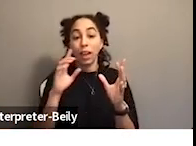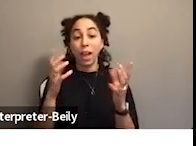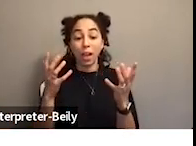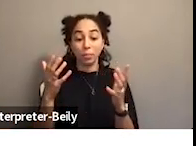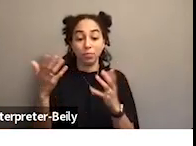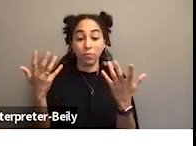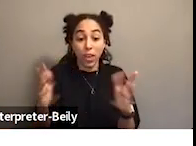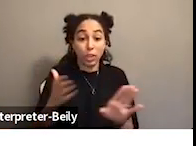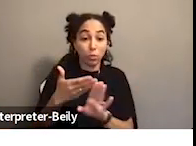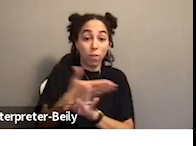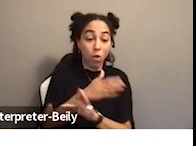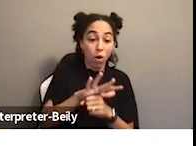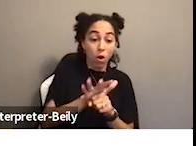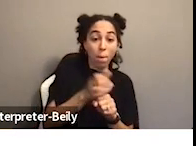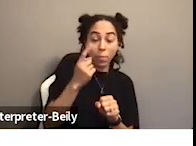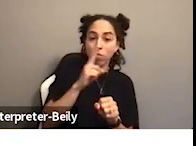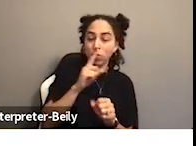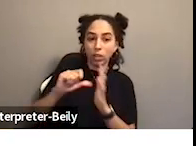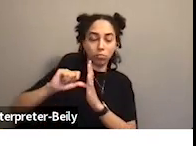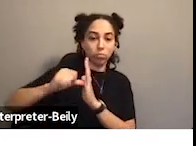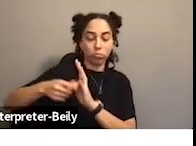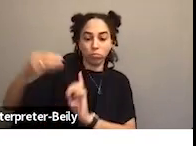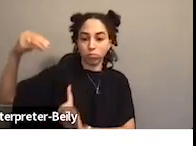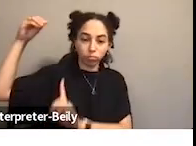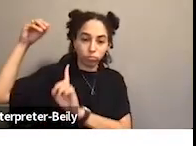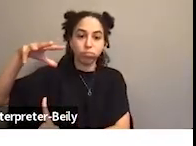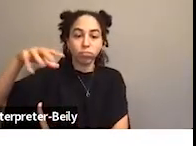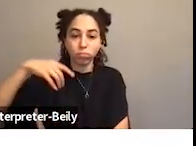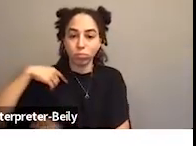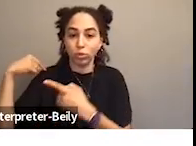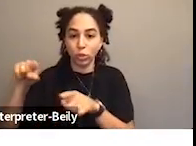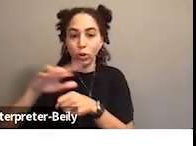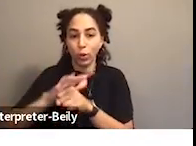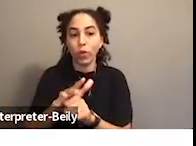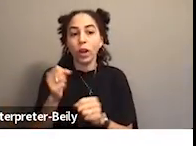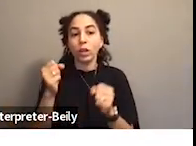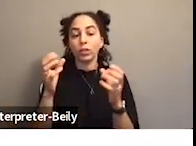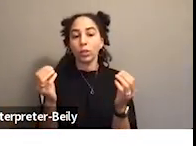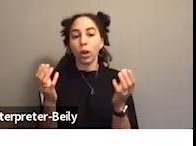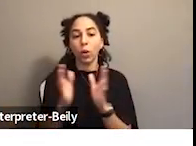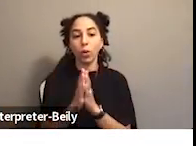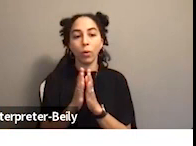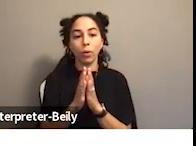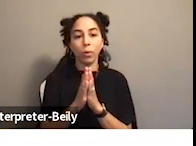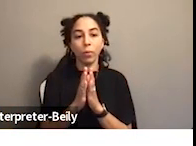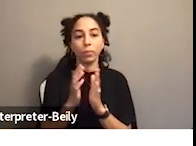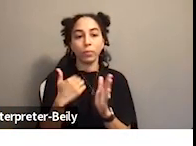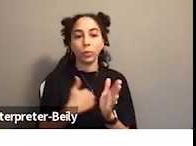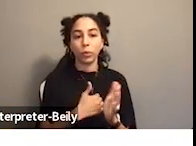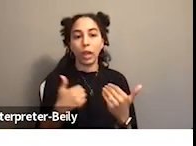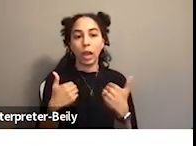pandemic, but was really exemplified by the pandemic. And so we